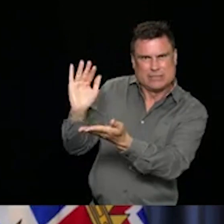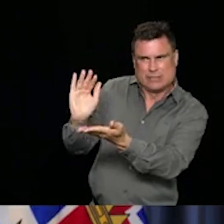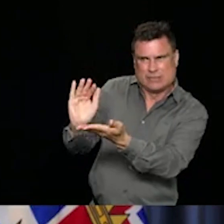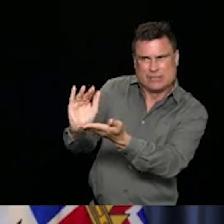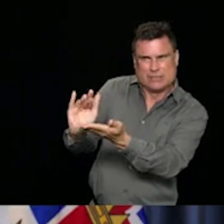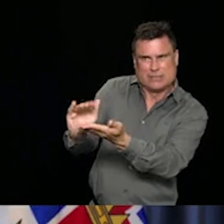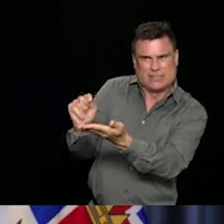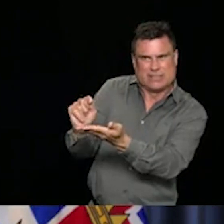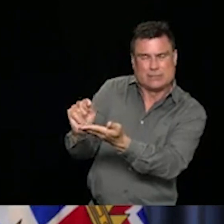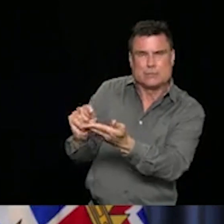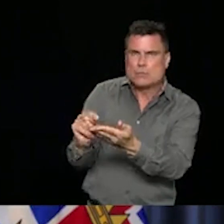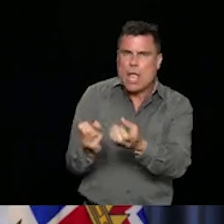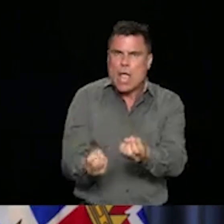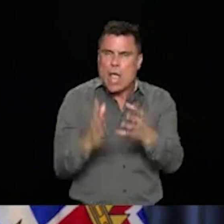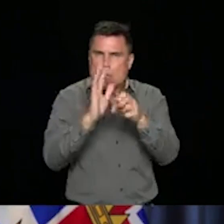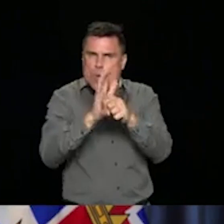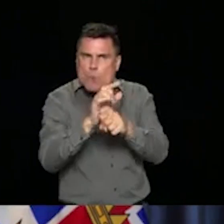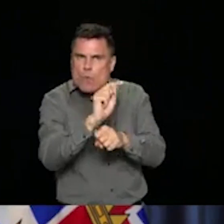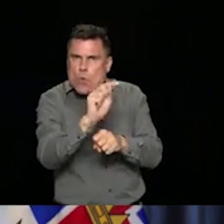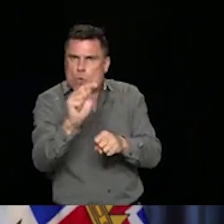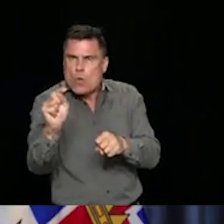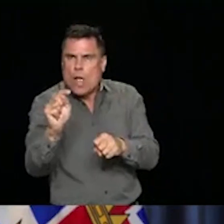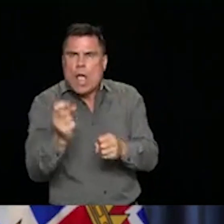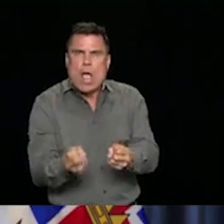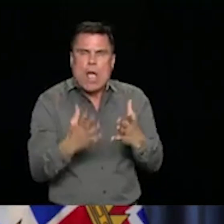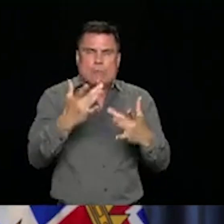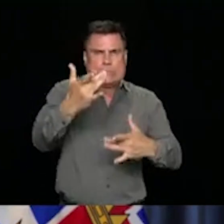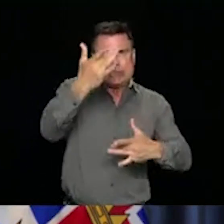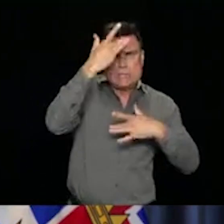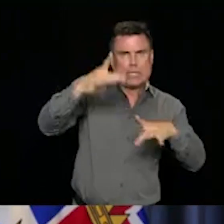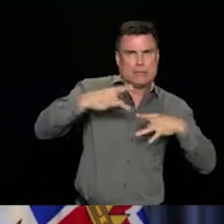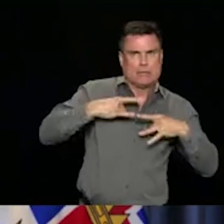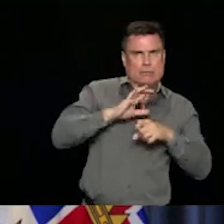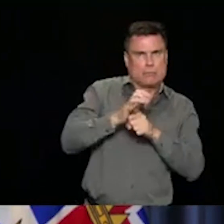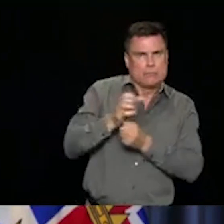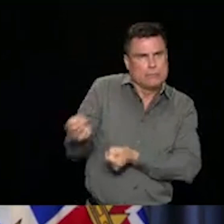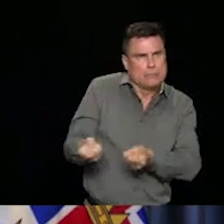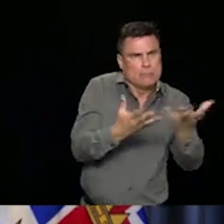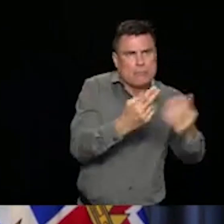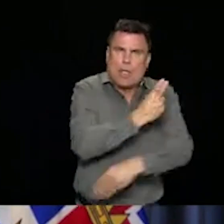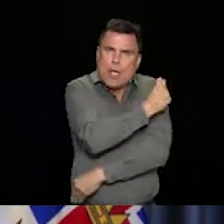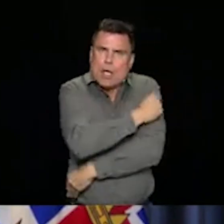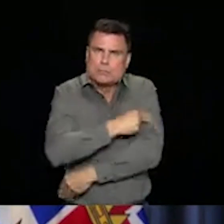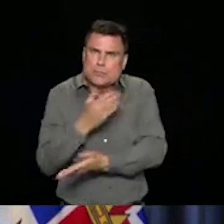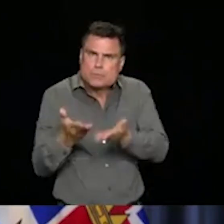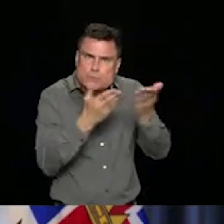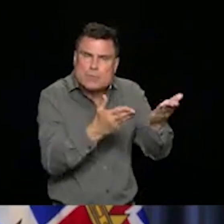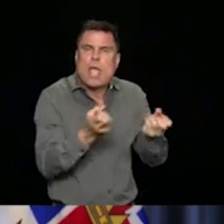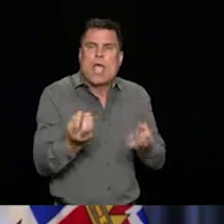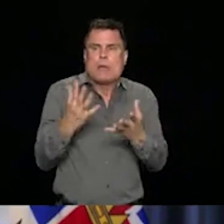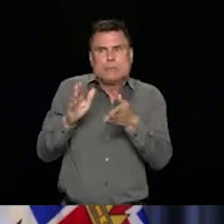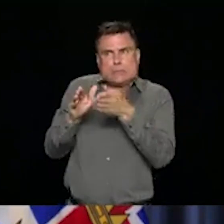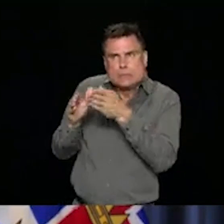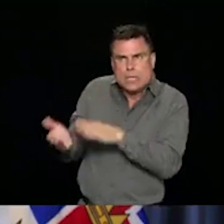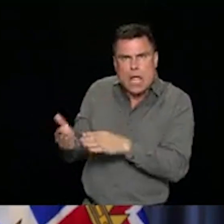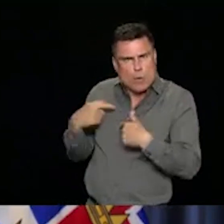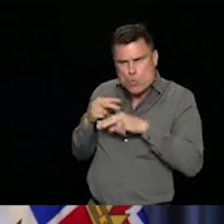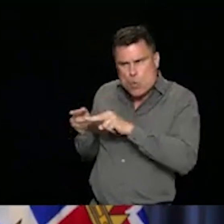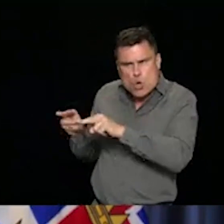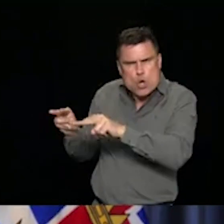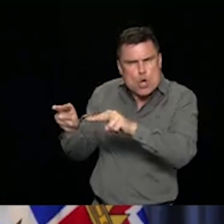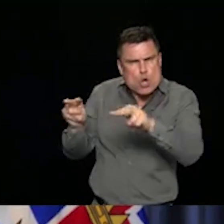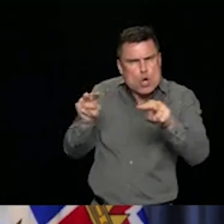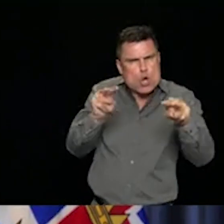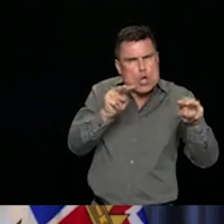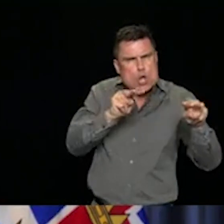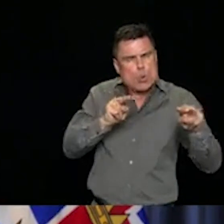And all of those are the things that we've seen, and those are all good things. That shouldn't have us let up or be any less committed to this cause together.